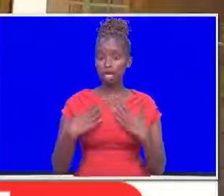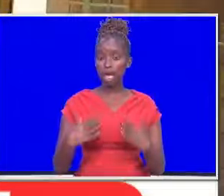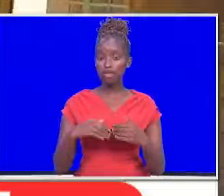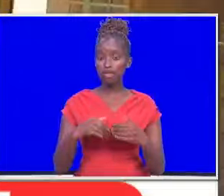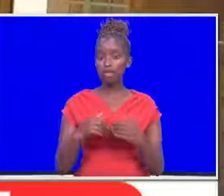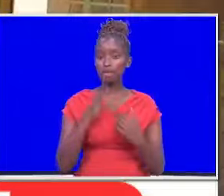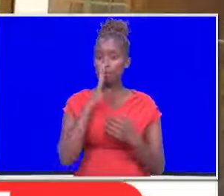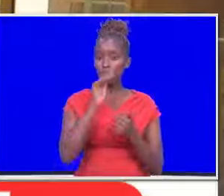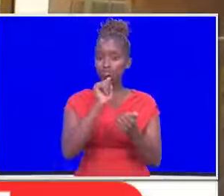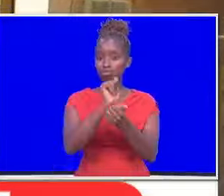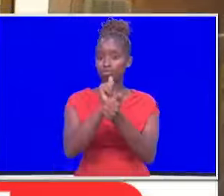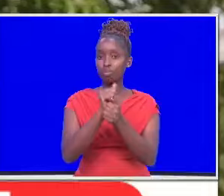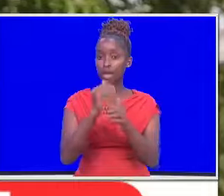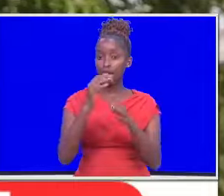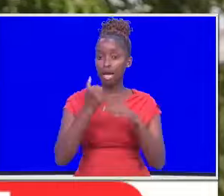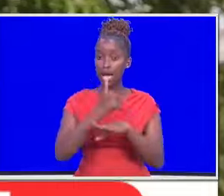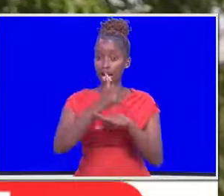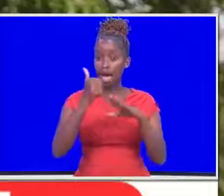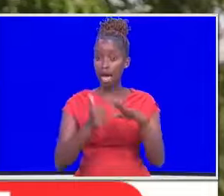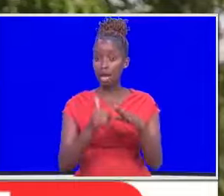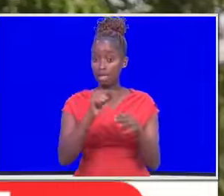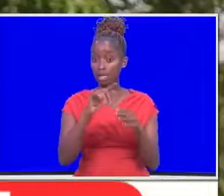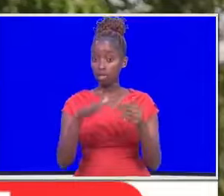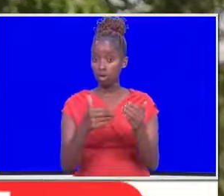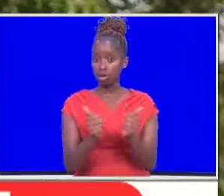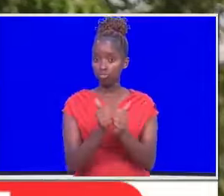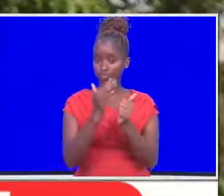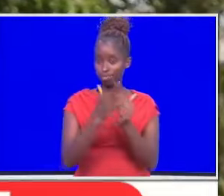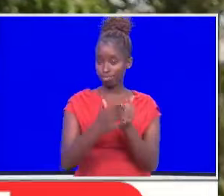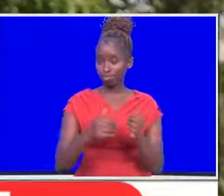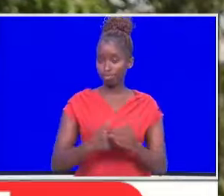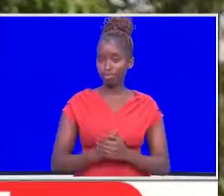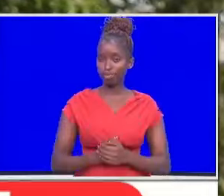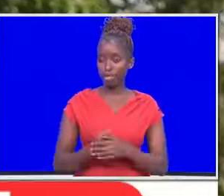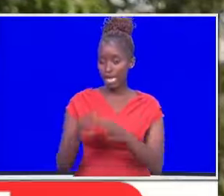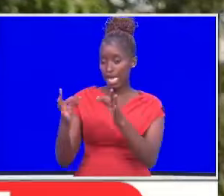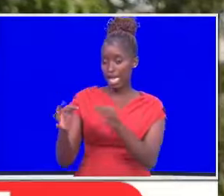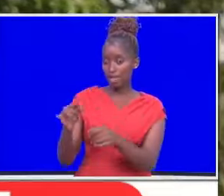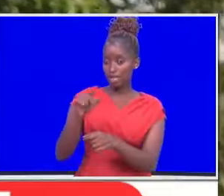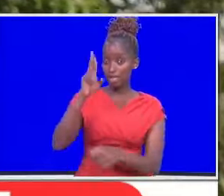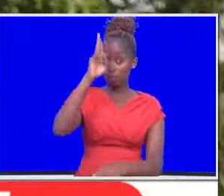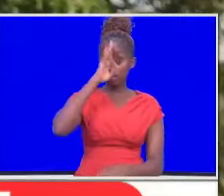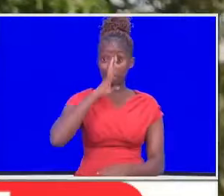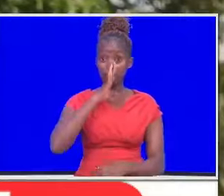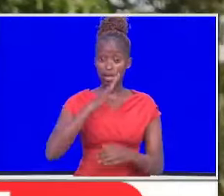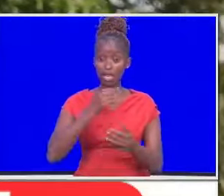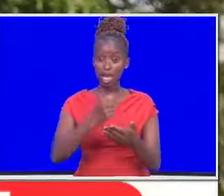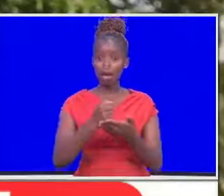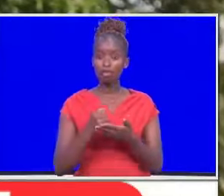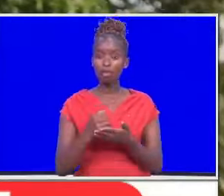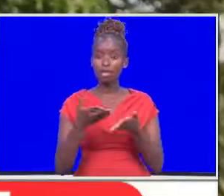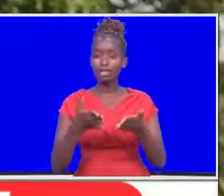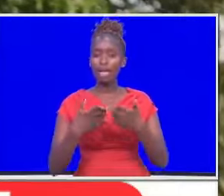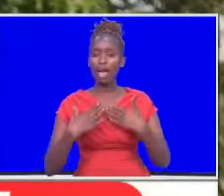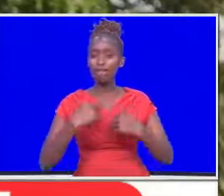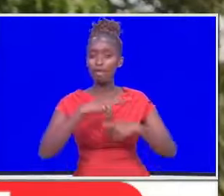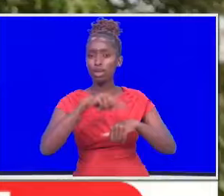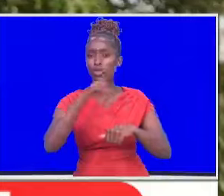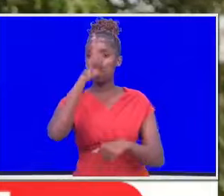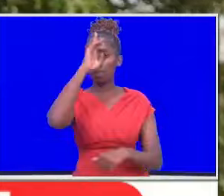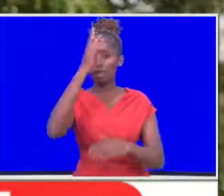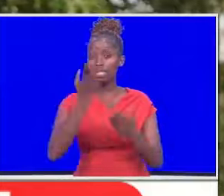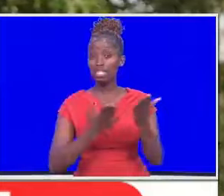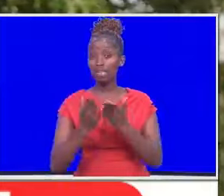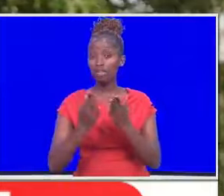under distressing circumstances. Kama hawa askari wameajiriwa. Na this is a national police service ina